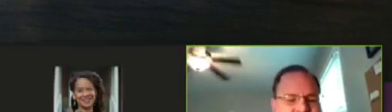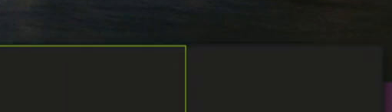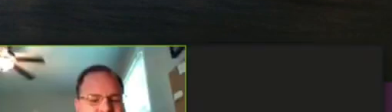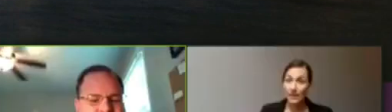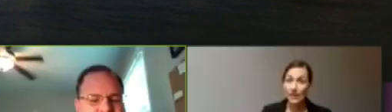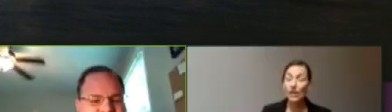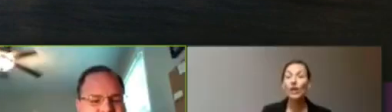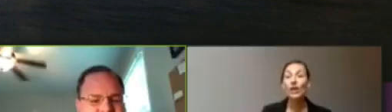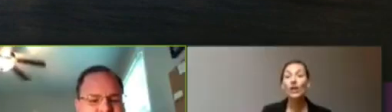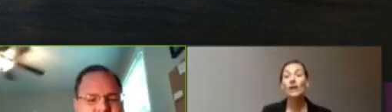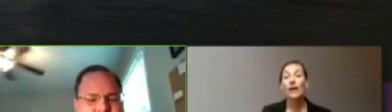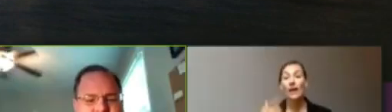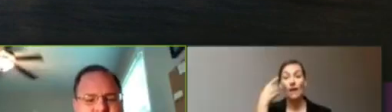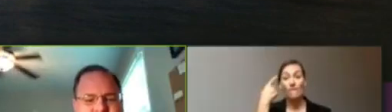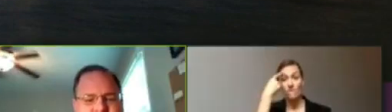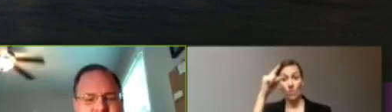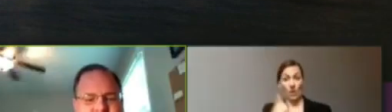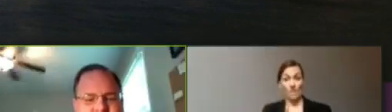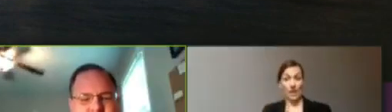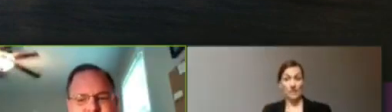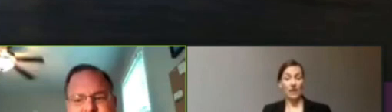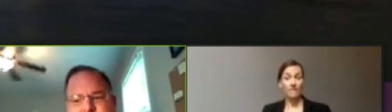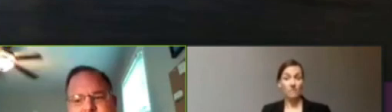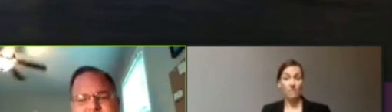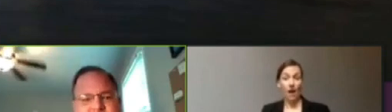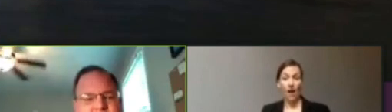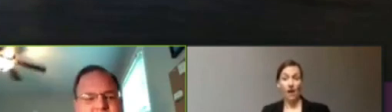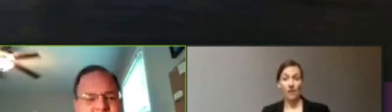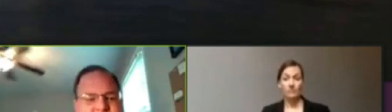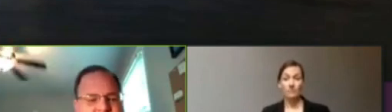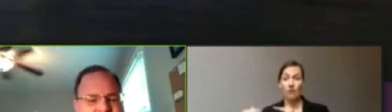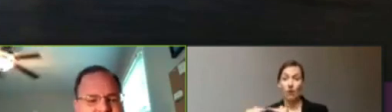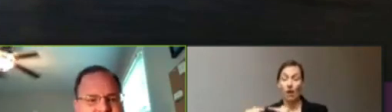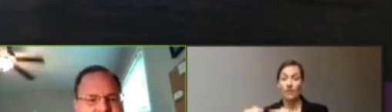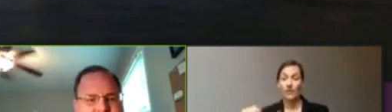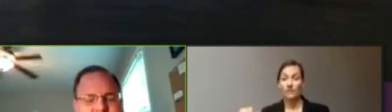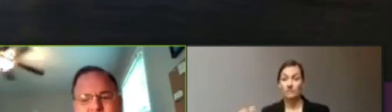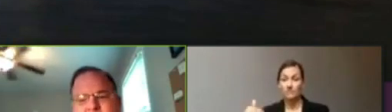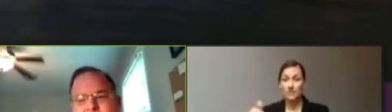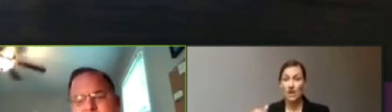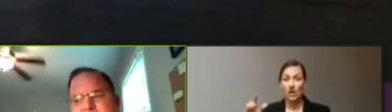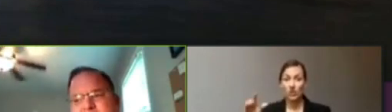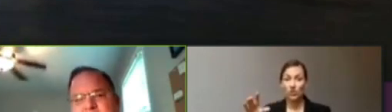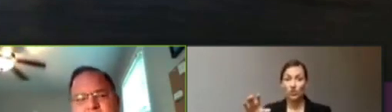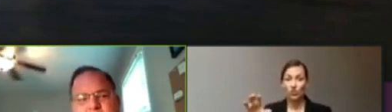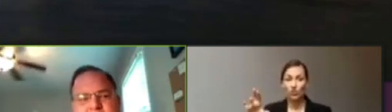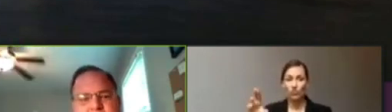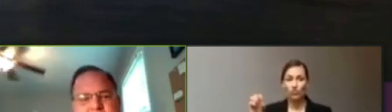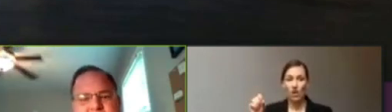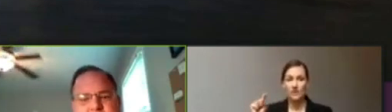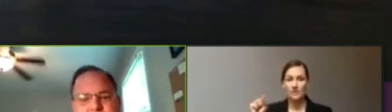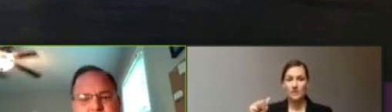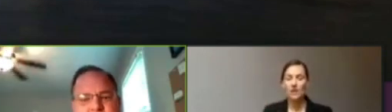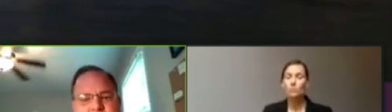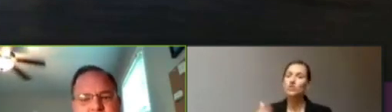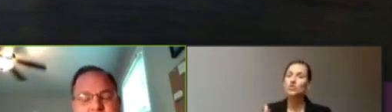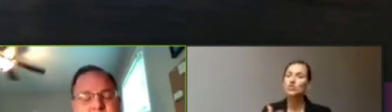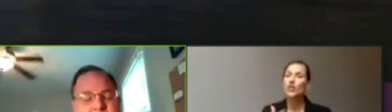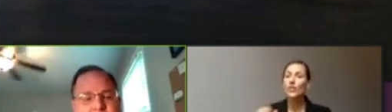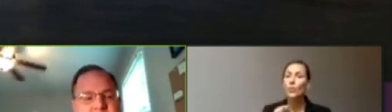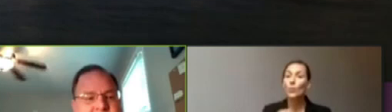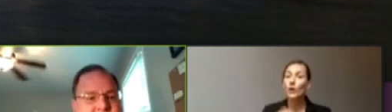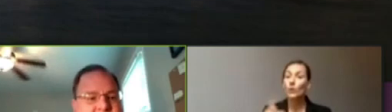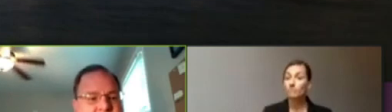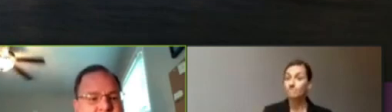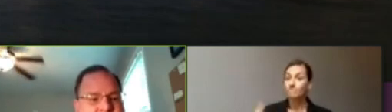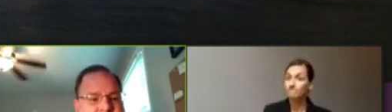on behalf of myself and my colleague, Dr. Chris Trinacosta, we're really excited to share some of the work that we've been doing for a